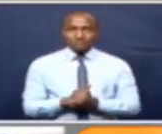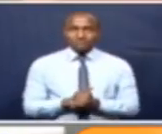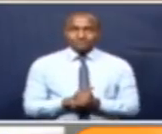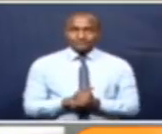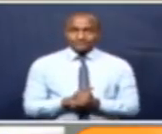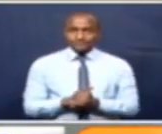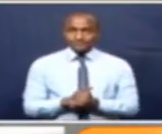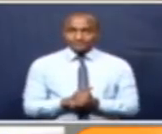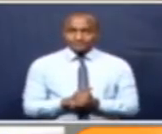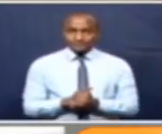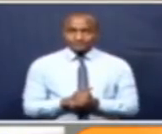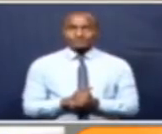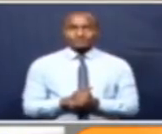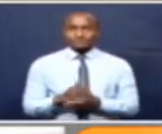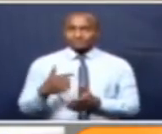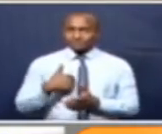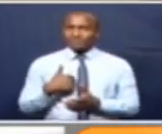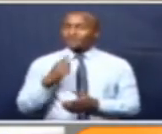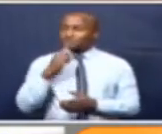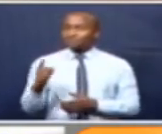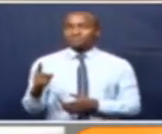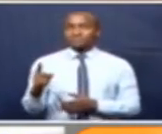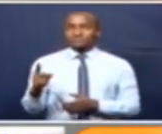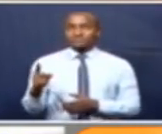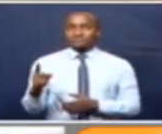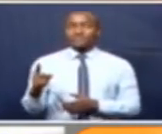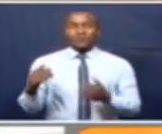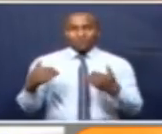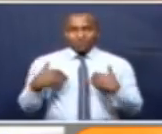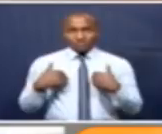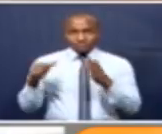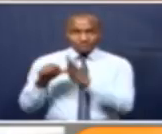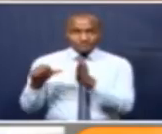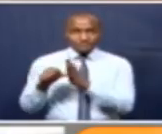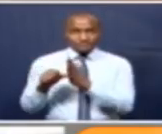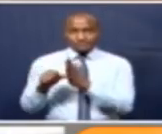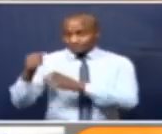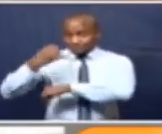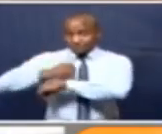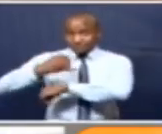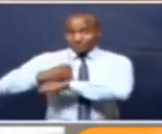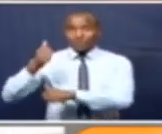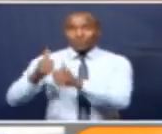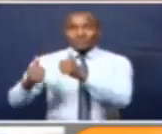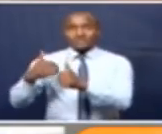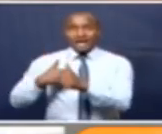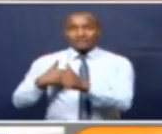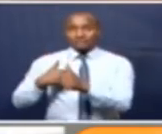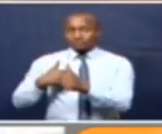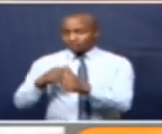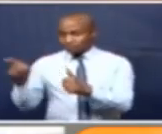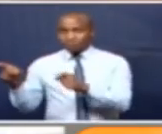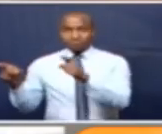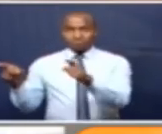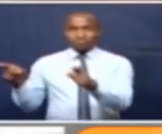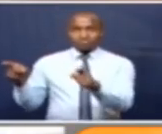You know, Jeff, I'll be very frank with you. What we have is a problem in which you have an institution that has two centers of power. It